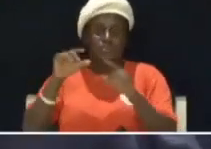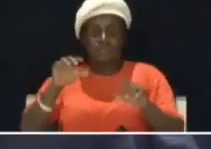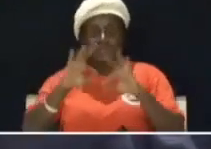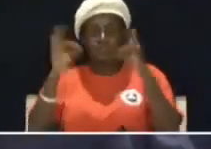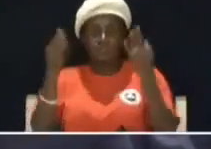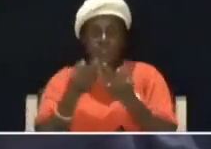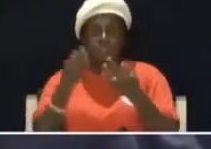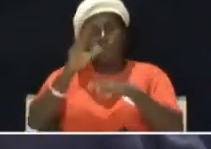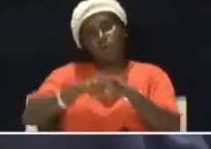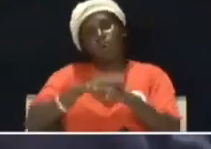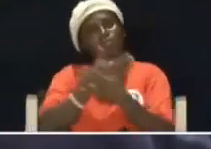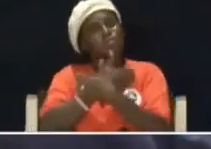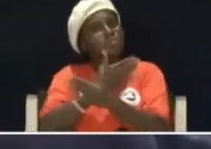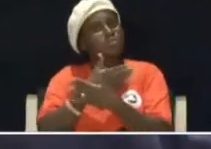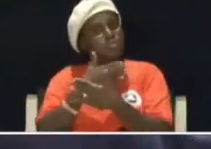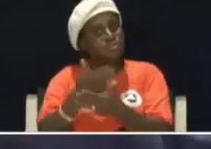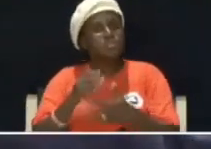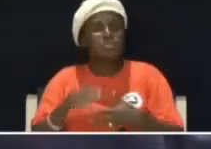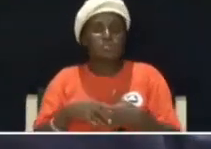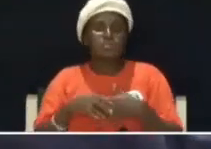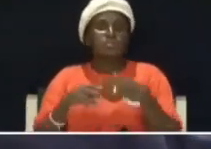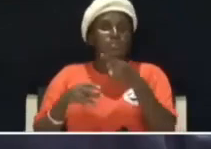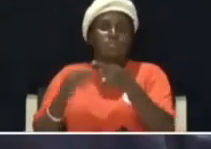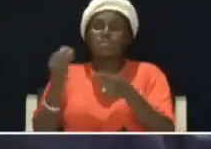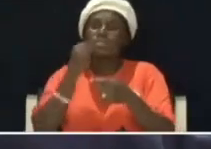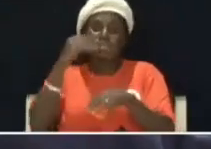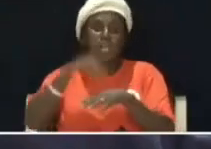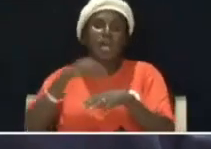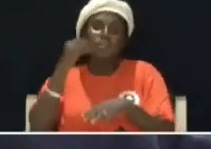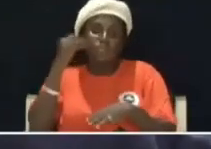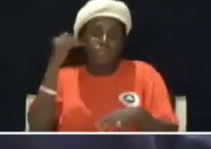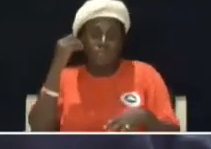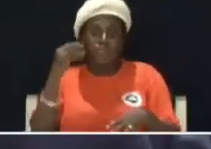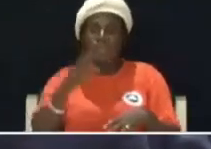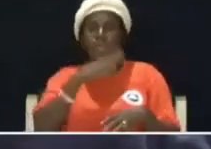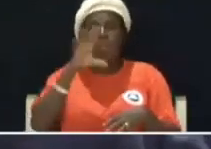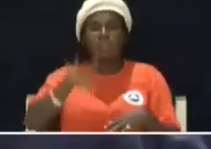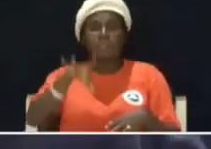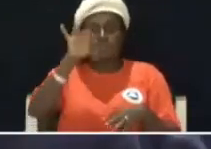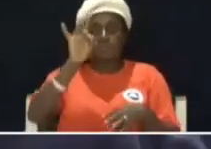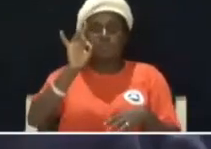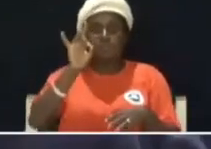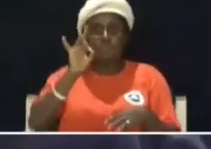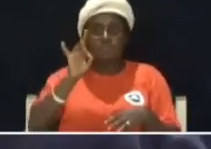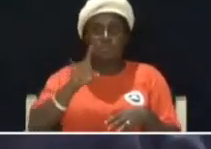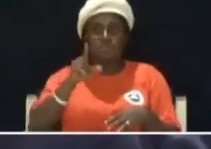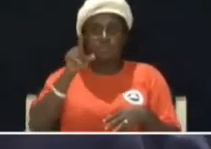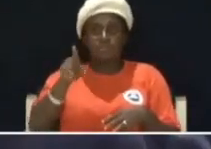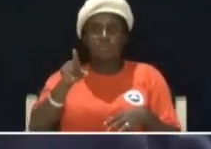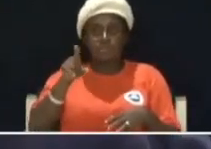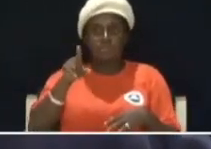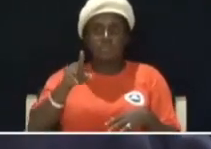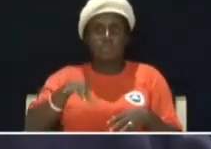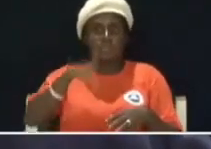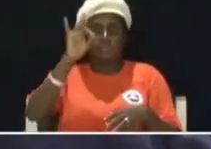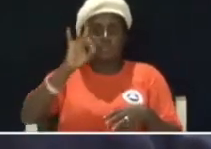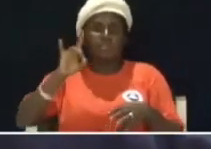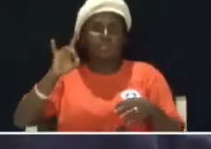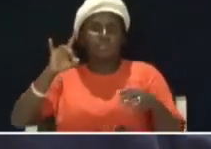Sunday, I was eating at home, and I noticed a sharp pain on my